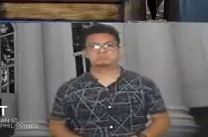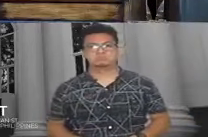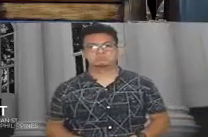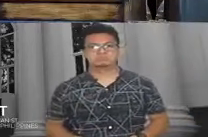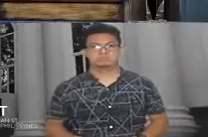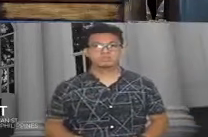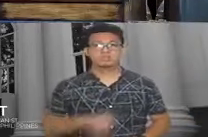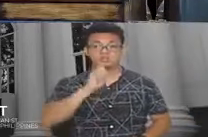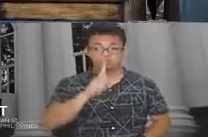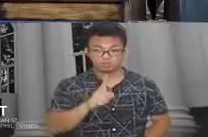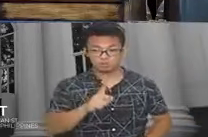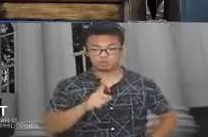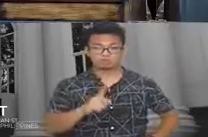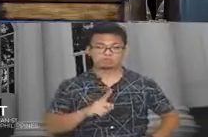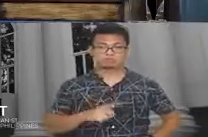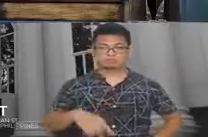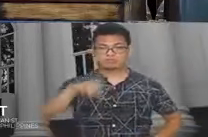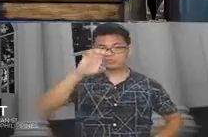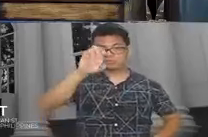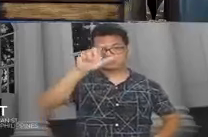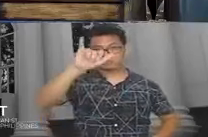Mag-donate na lang ito sa kwan, Red Cross.